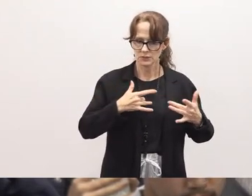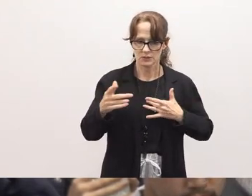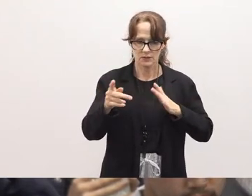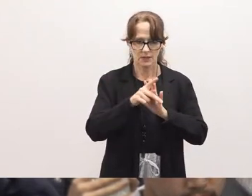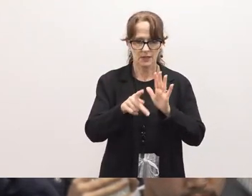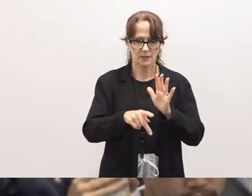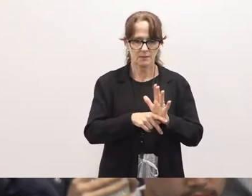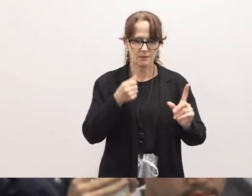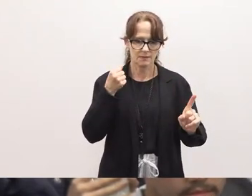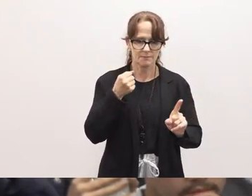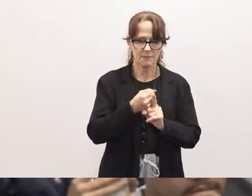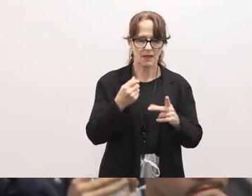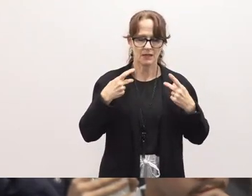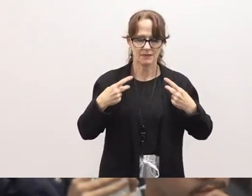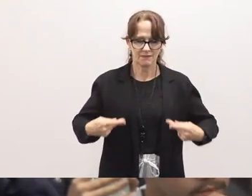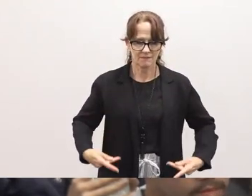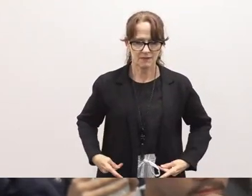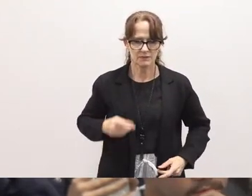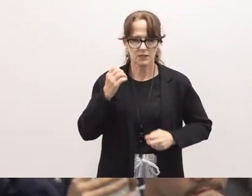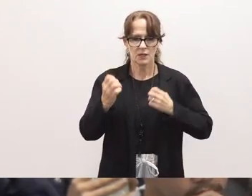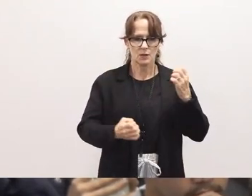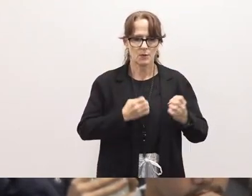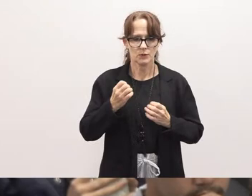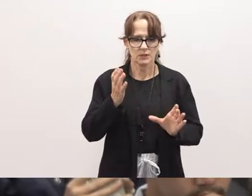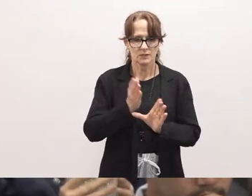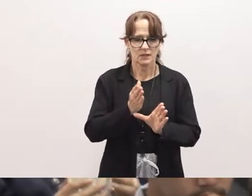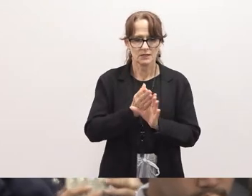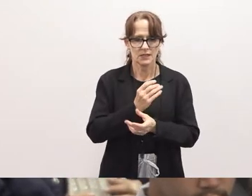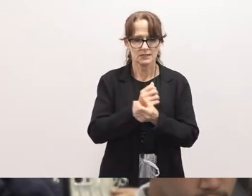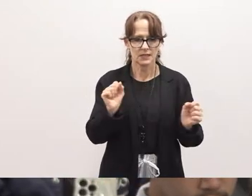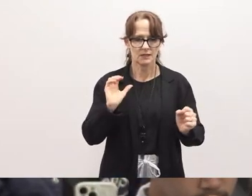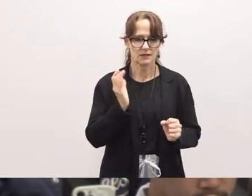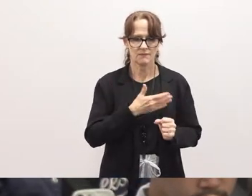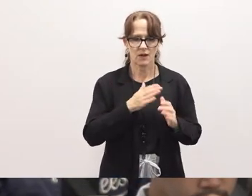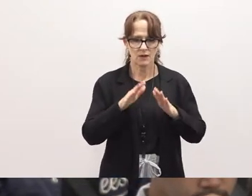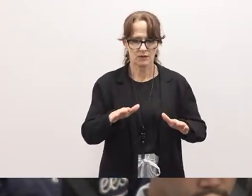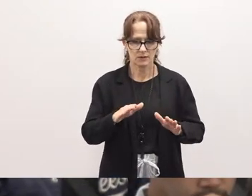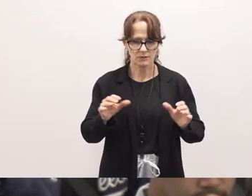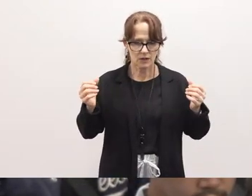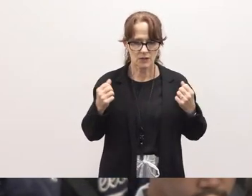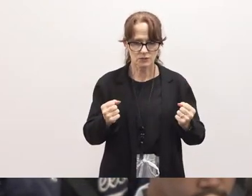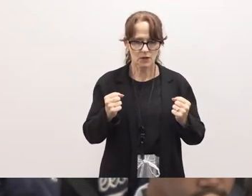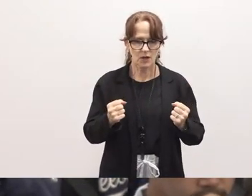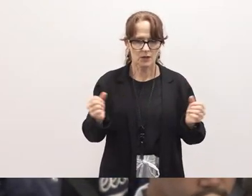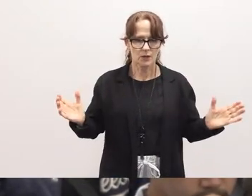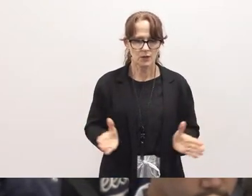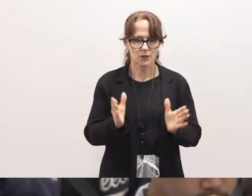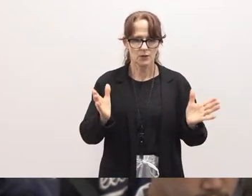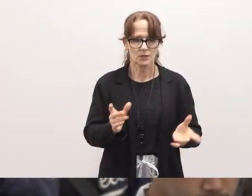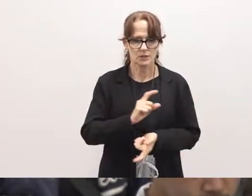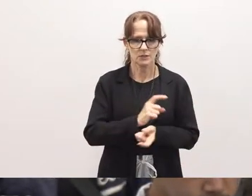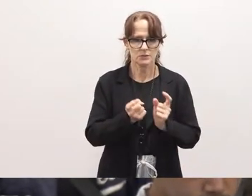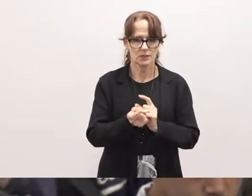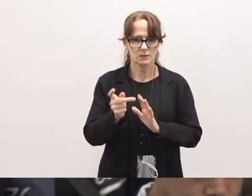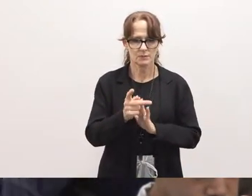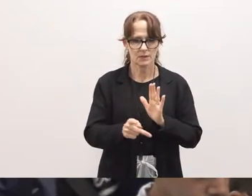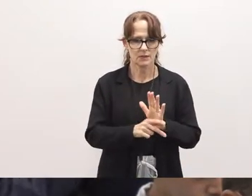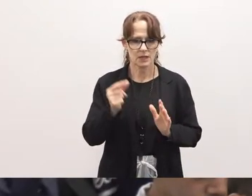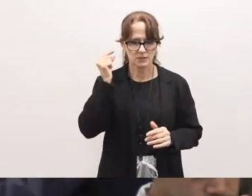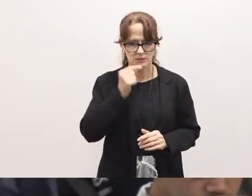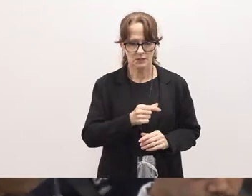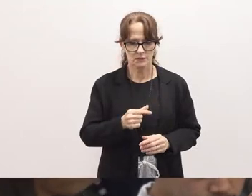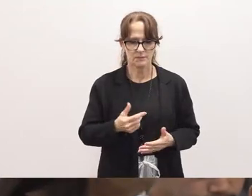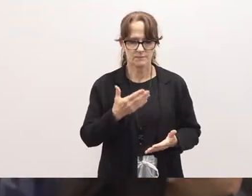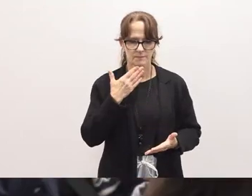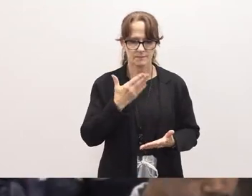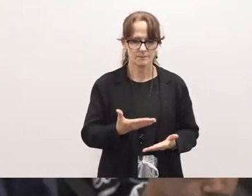physical, emotional, and psychological safety of our children. I strongly urge you to change your policies on gender. Thank you.